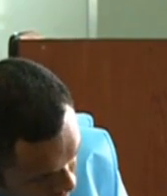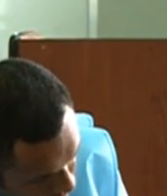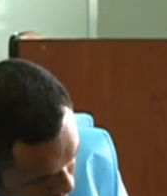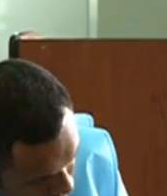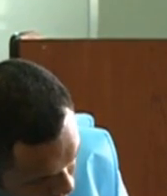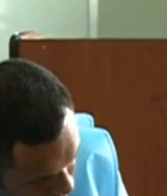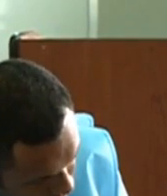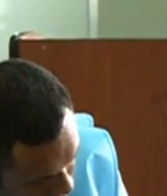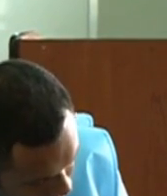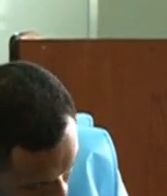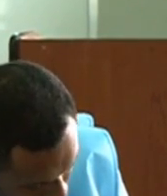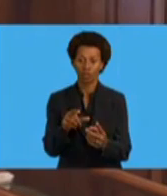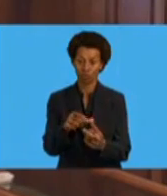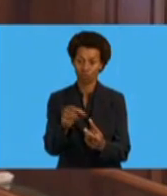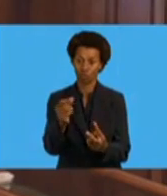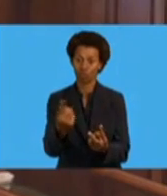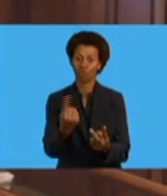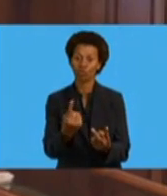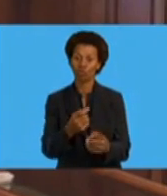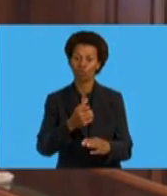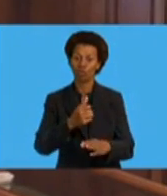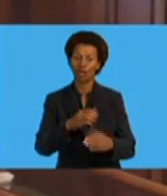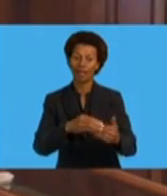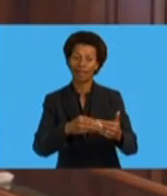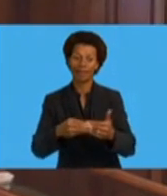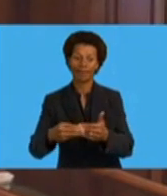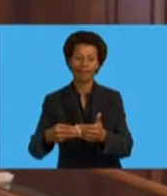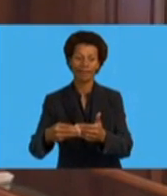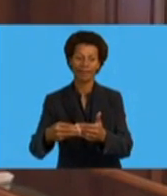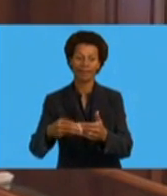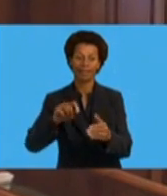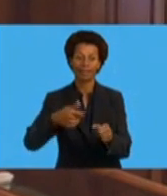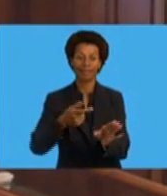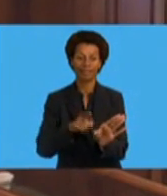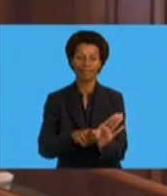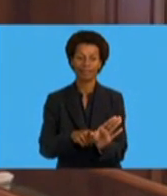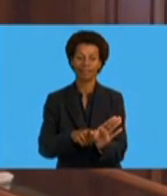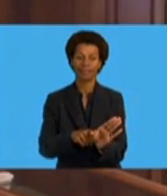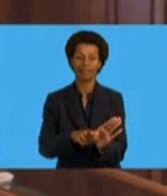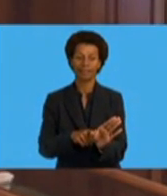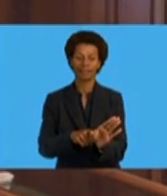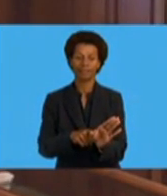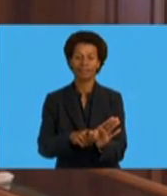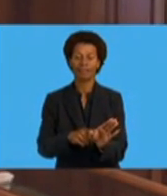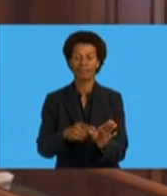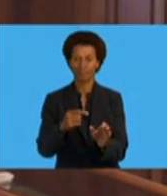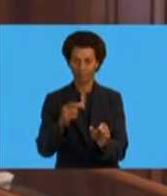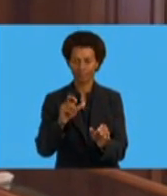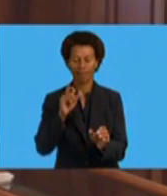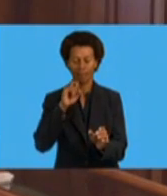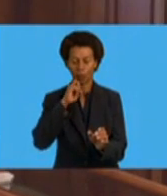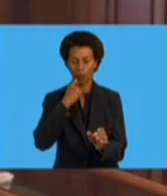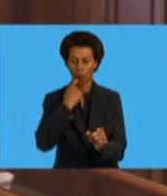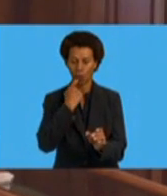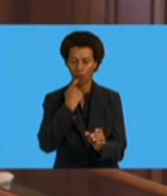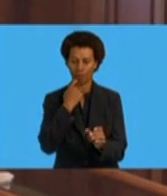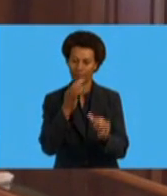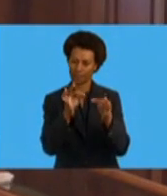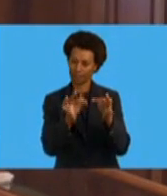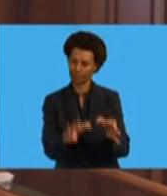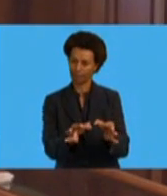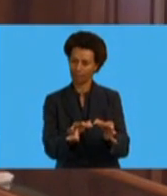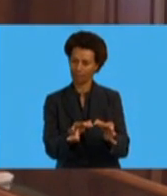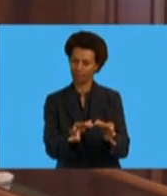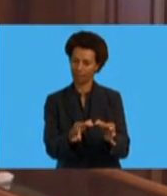When it comes to choosing who is best to govern them next year, they will exercise that judgment and make the right